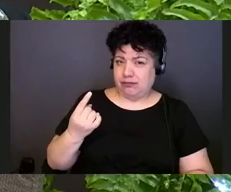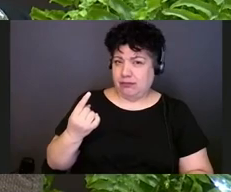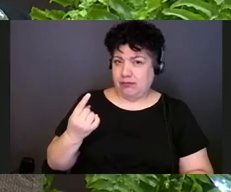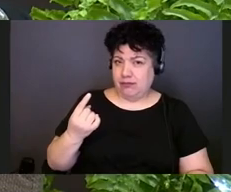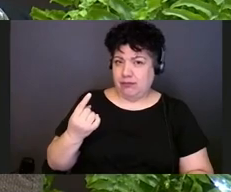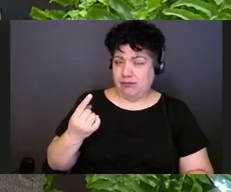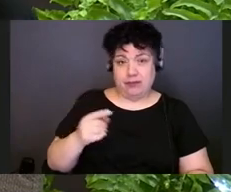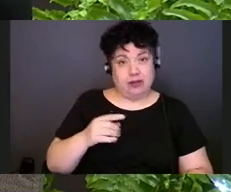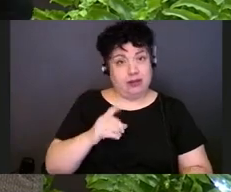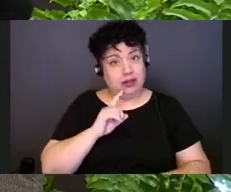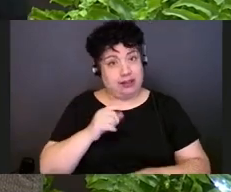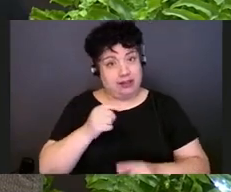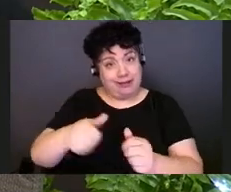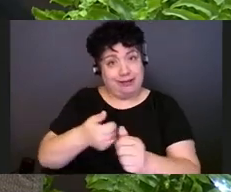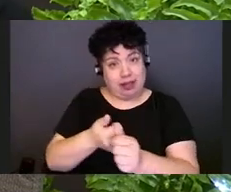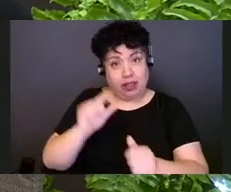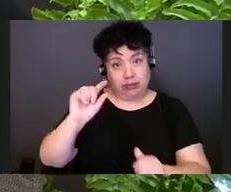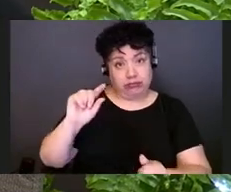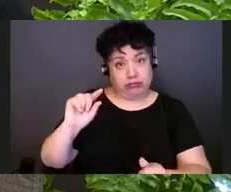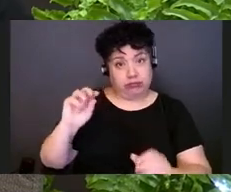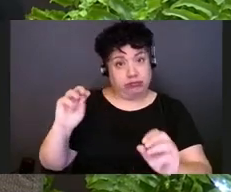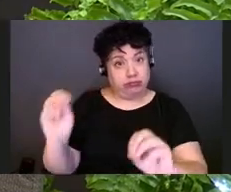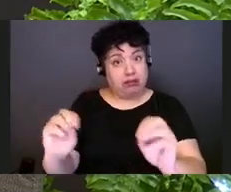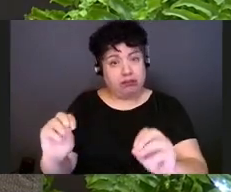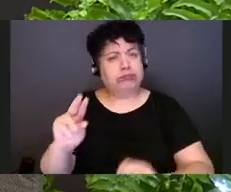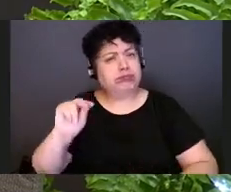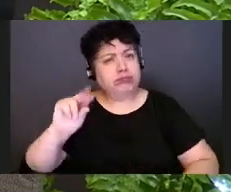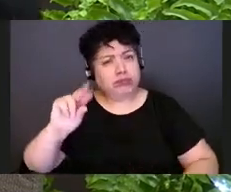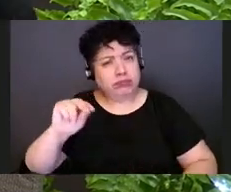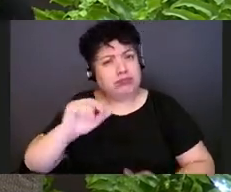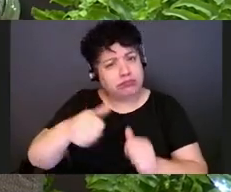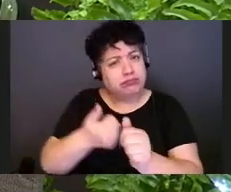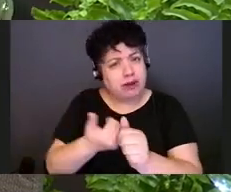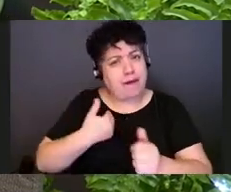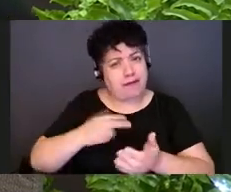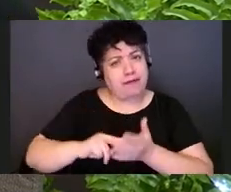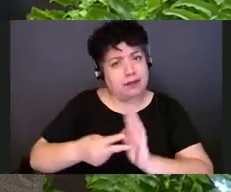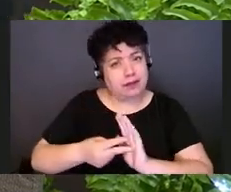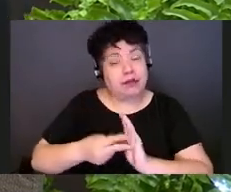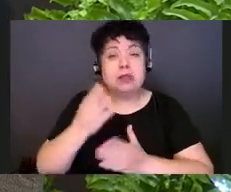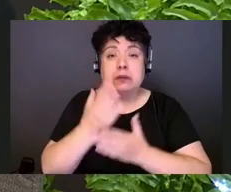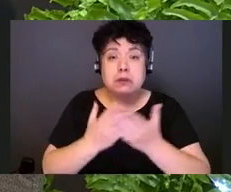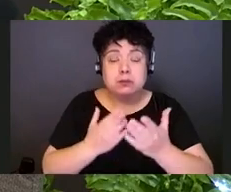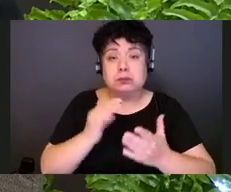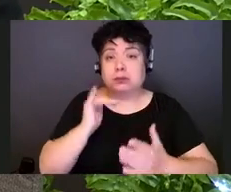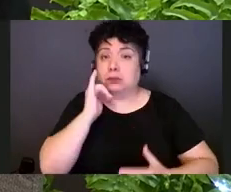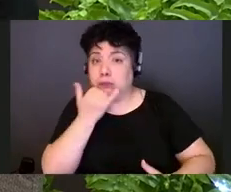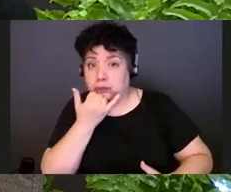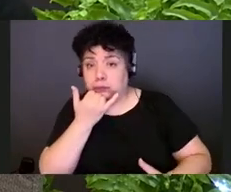nonsense. Mm-hmm. And there are mistakes sometimes, a judgment or